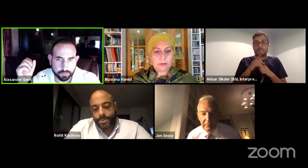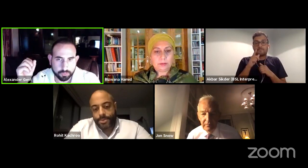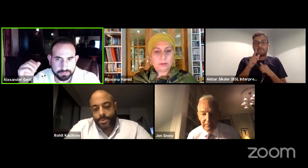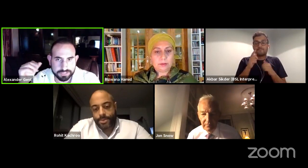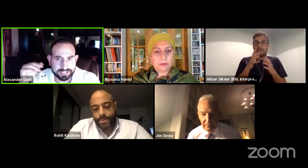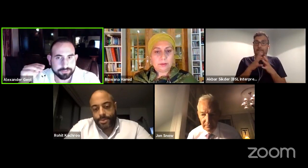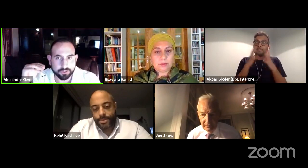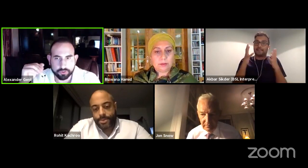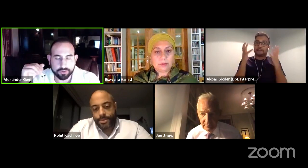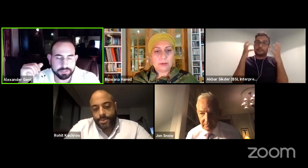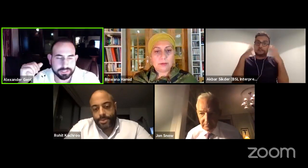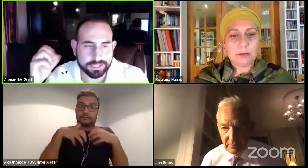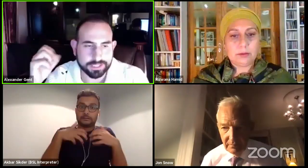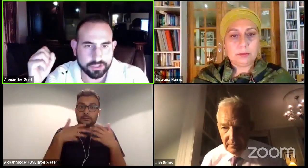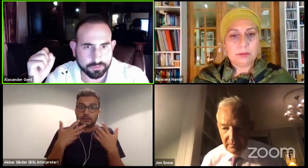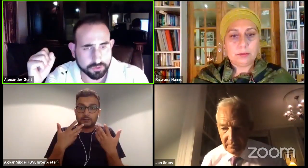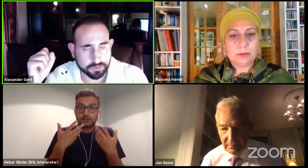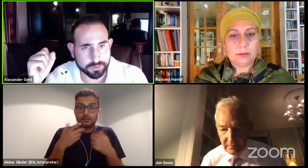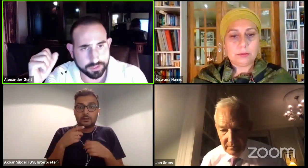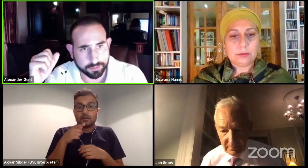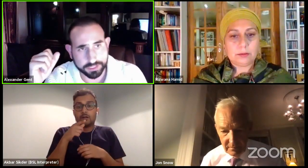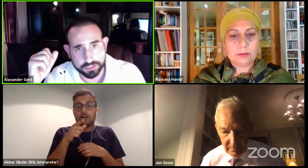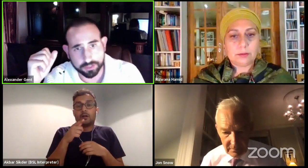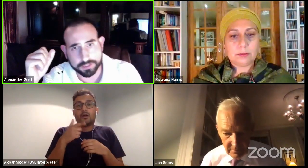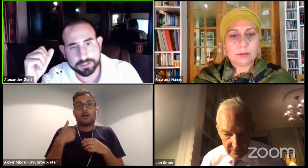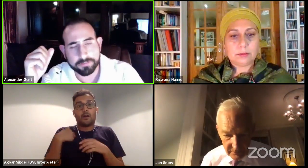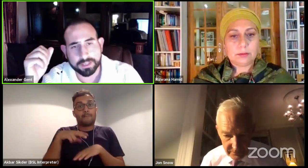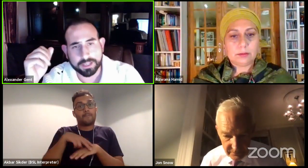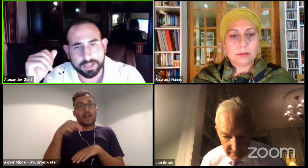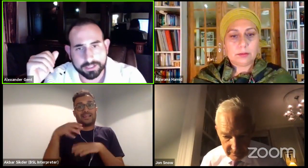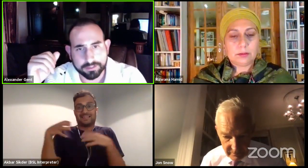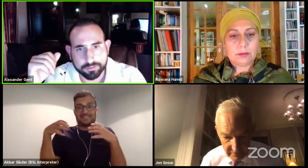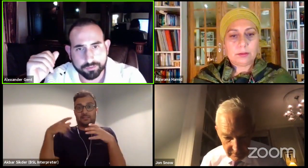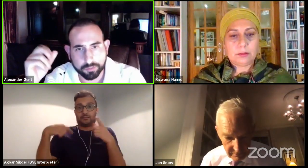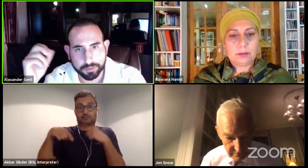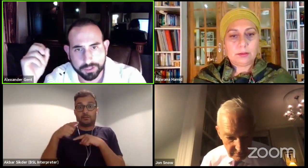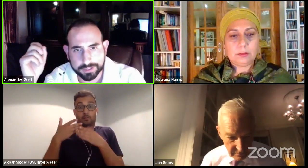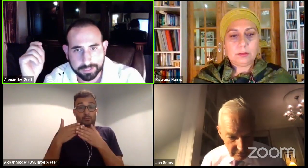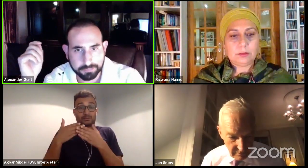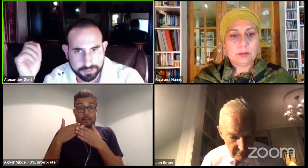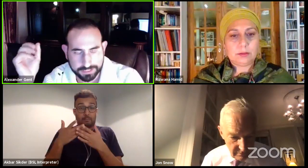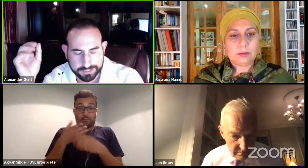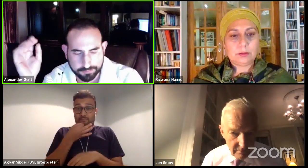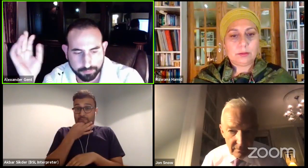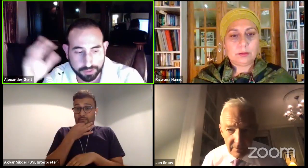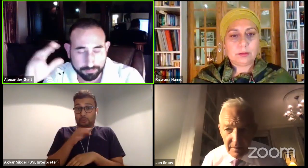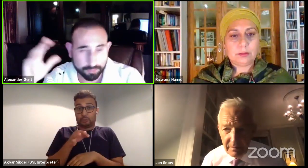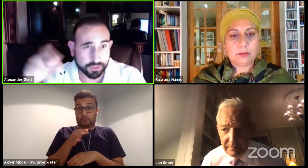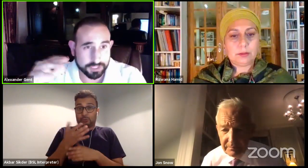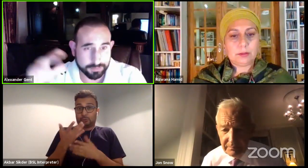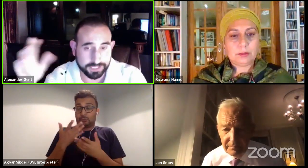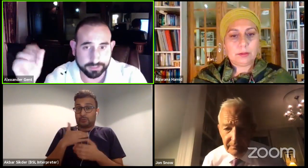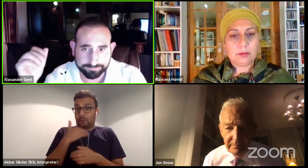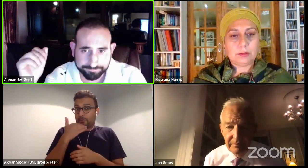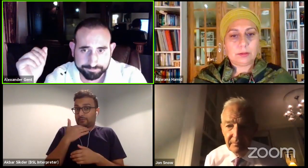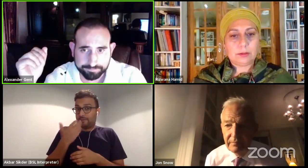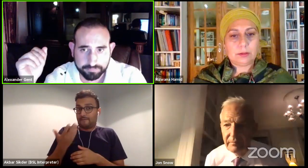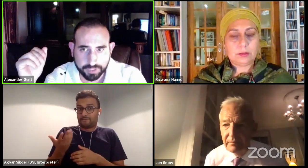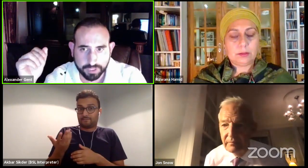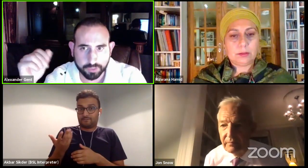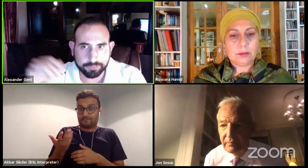is we have a significant underrepresentation of Muslims within the police service. And from a NAMP perspective, broadly